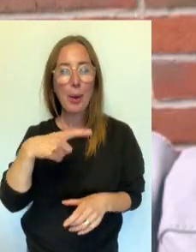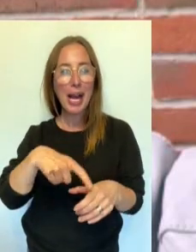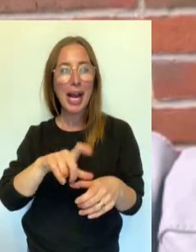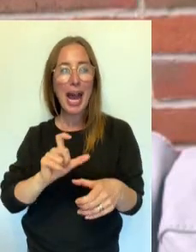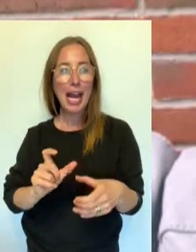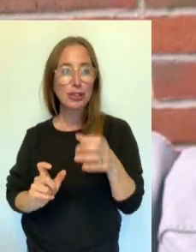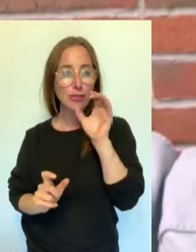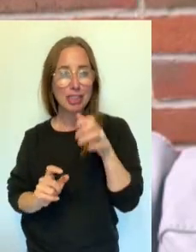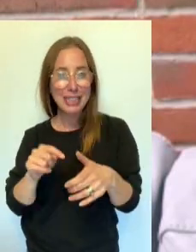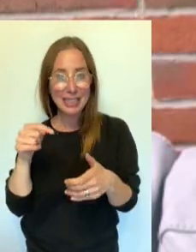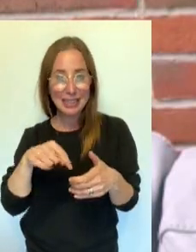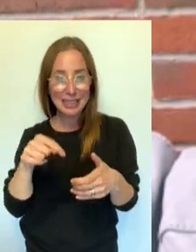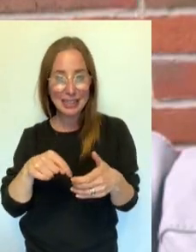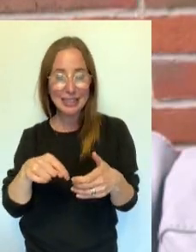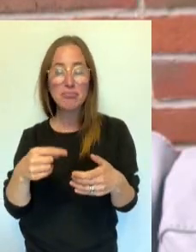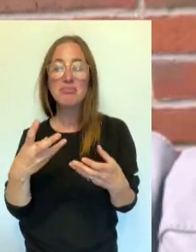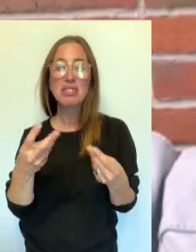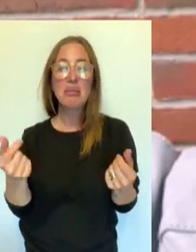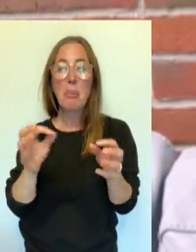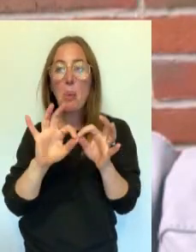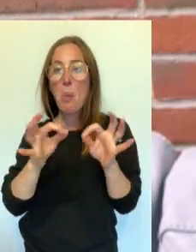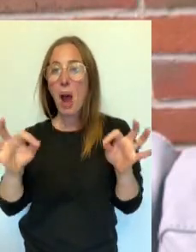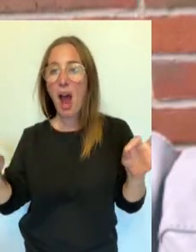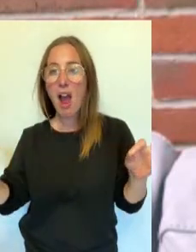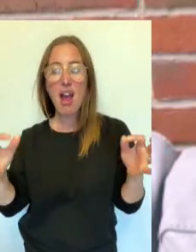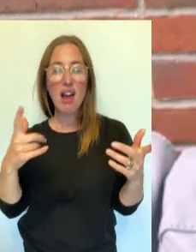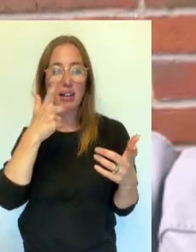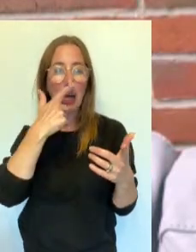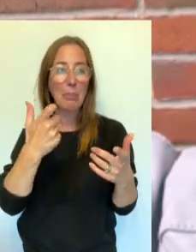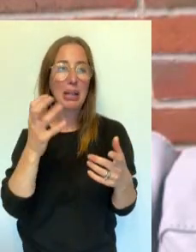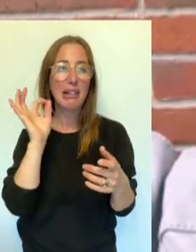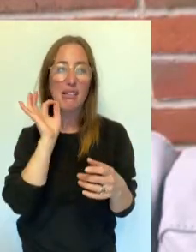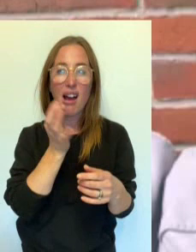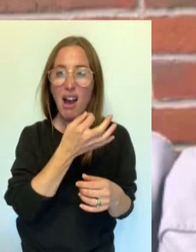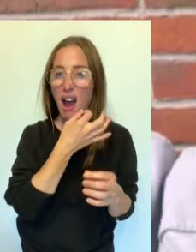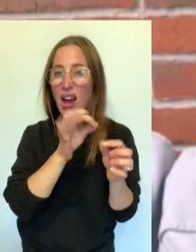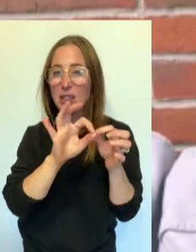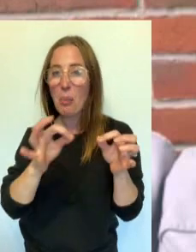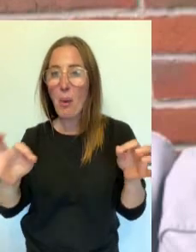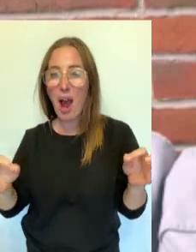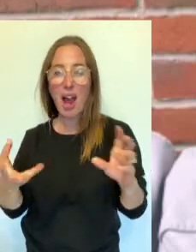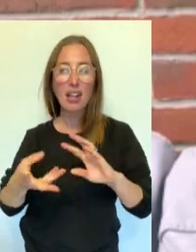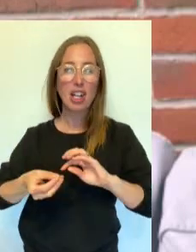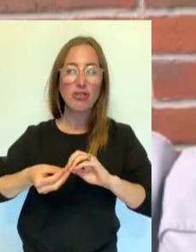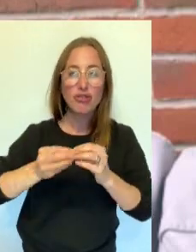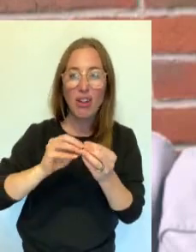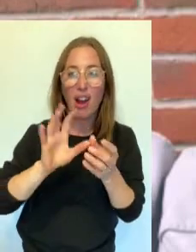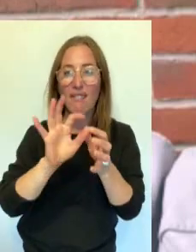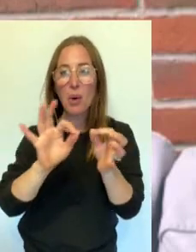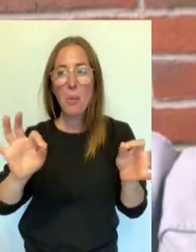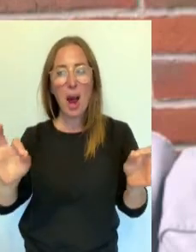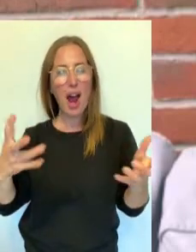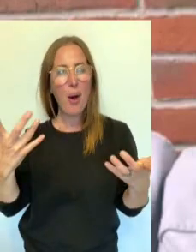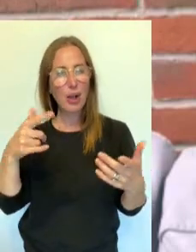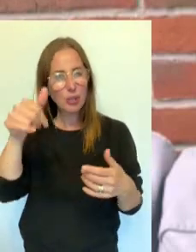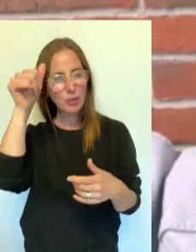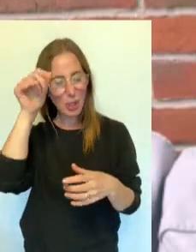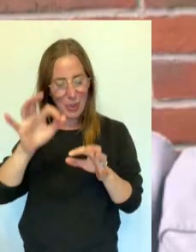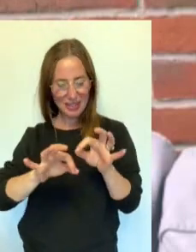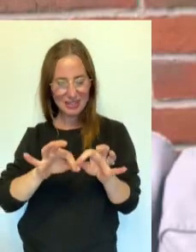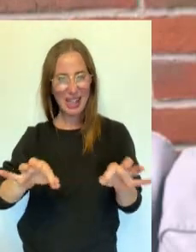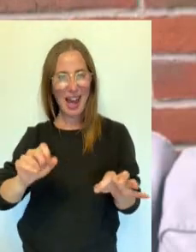You'll need some wire. Now this can be gardening wire, this can be craft wire, this could even be those little tie things that you have for bin